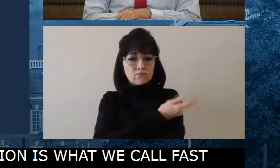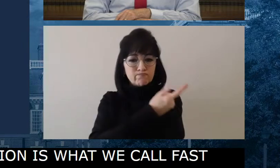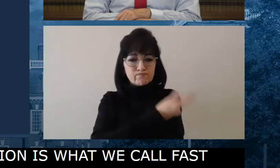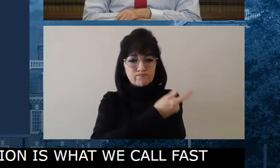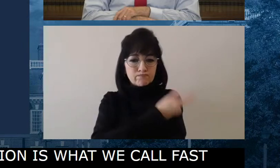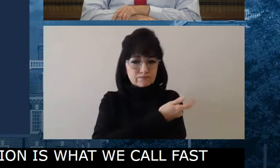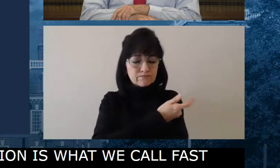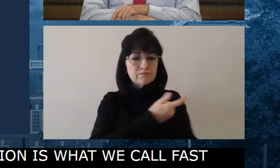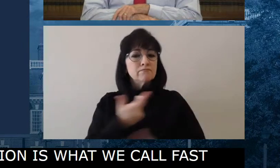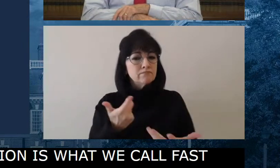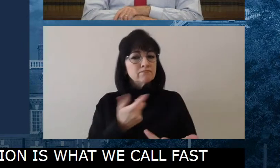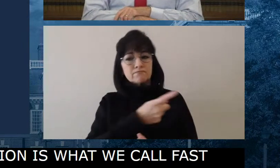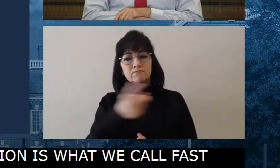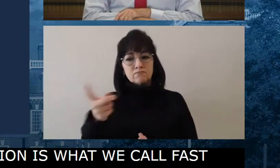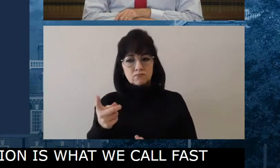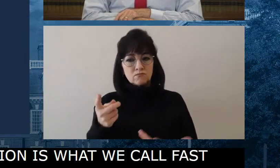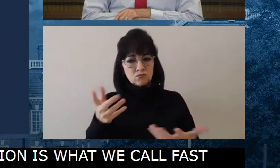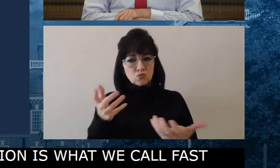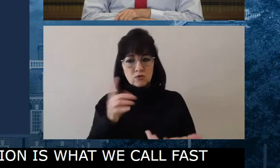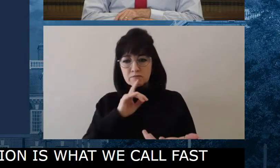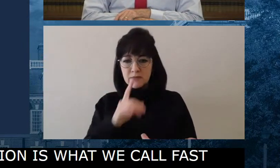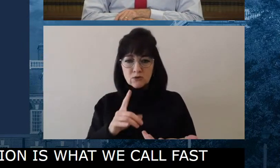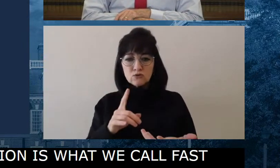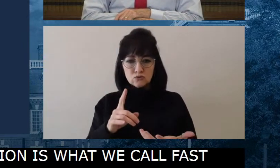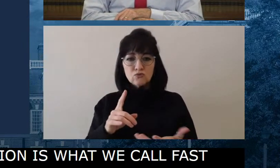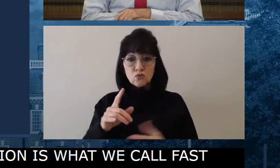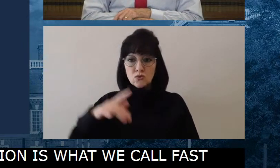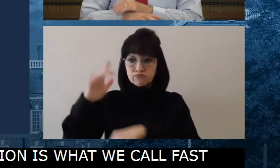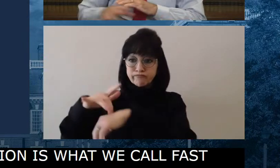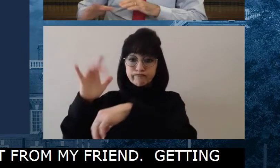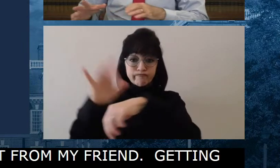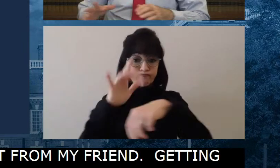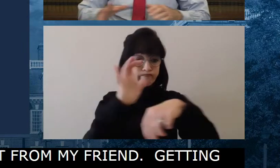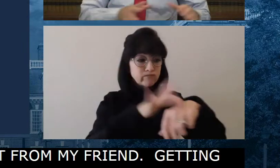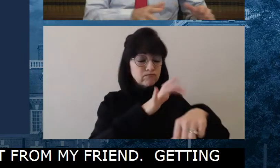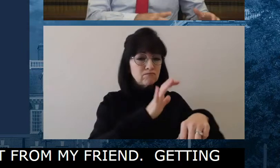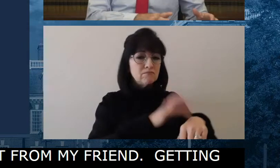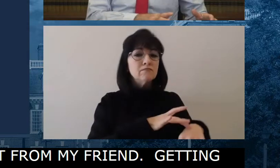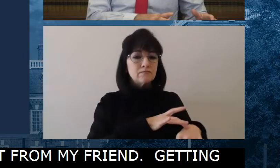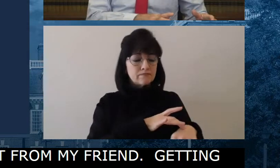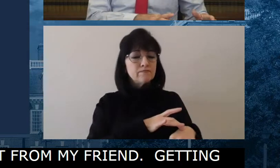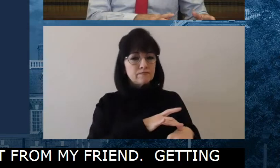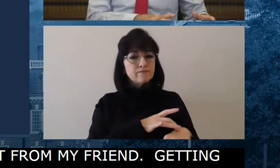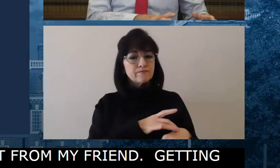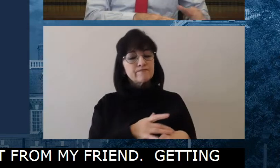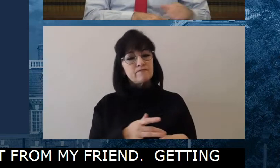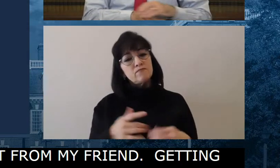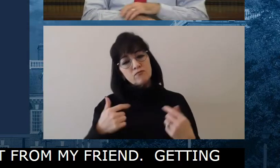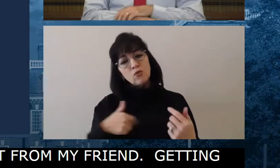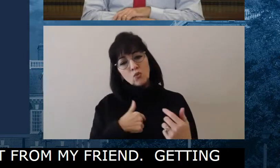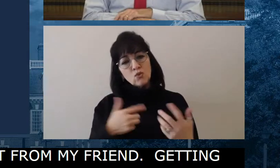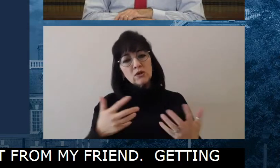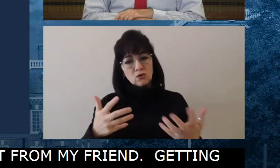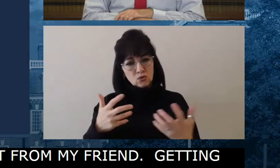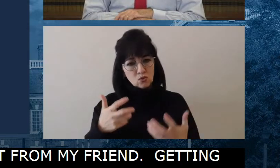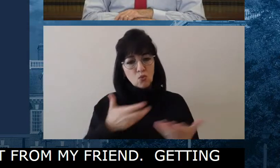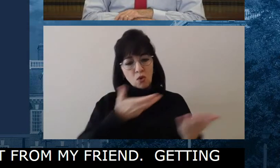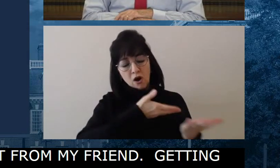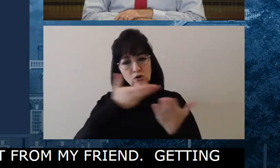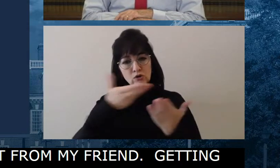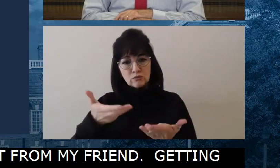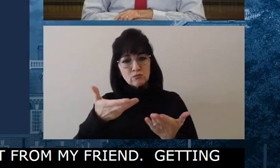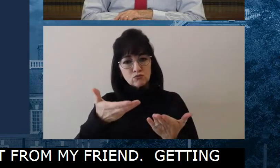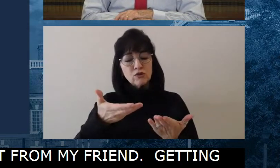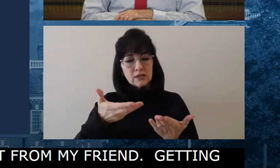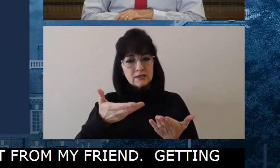so we have a number of things coming together to take vaccination clinics into communities, particularly communities